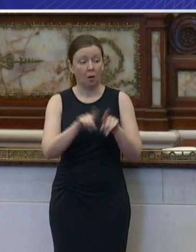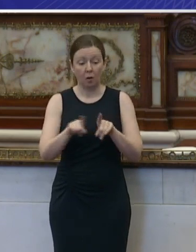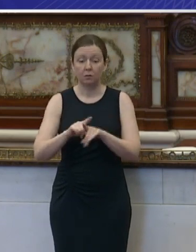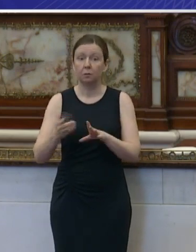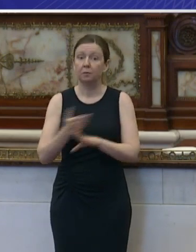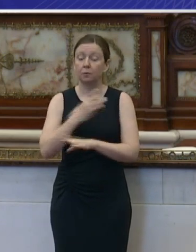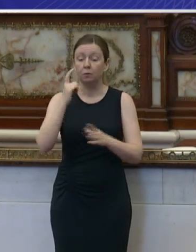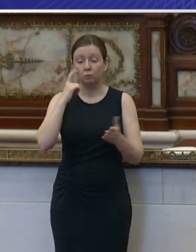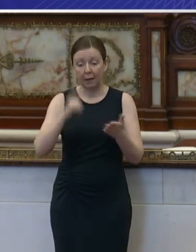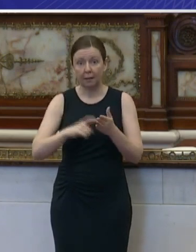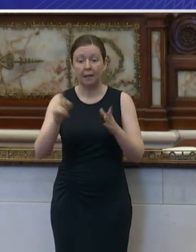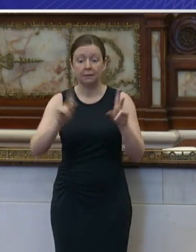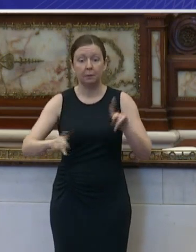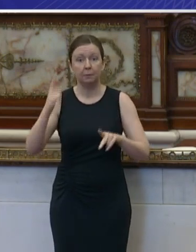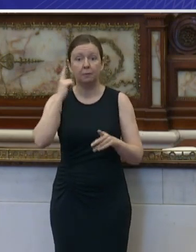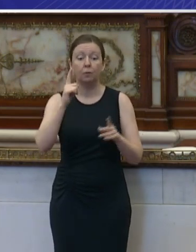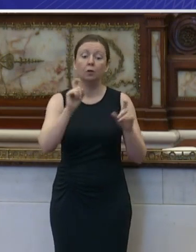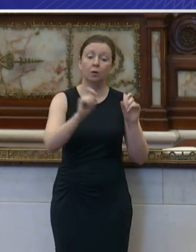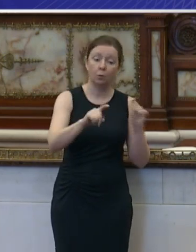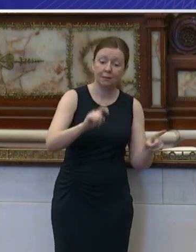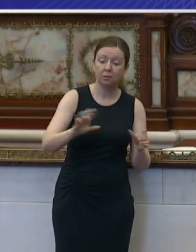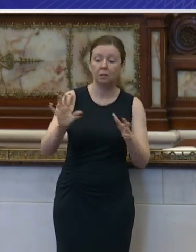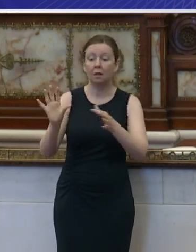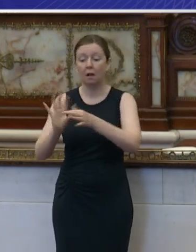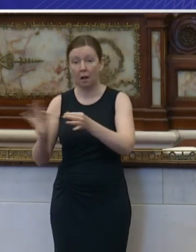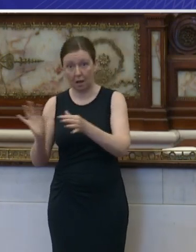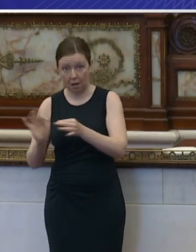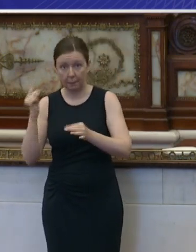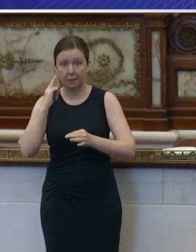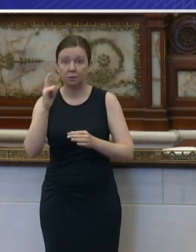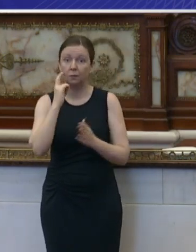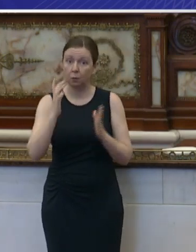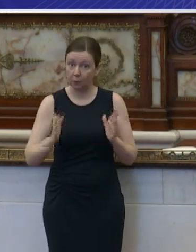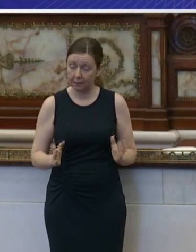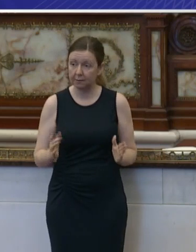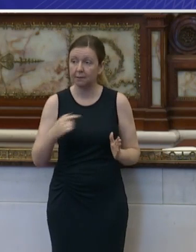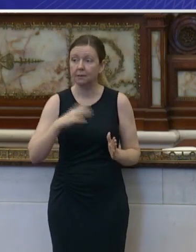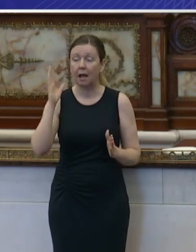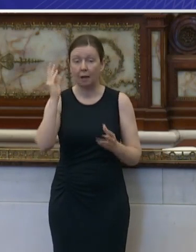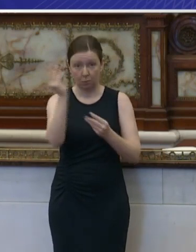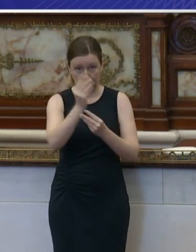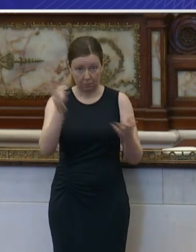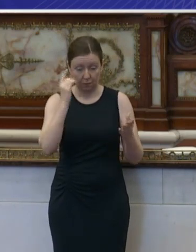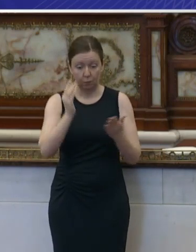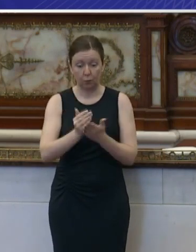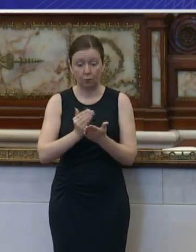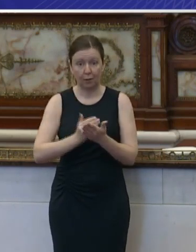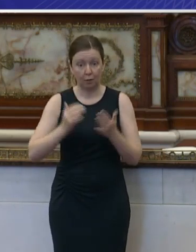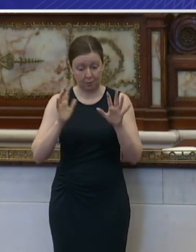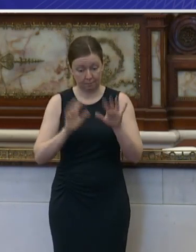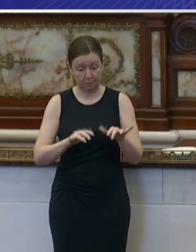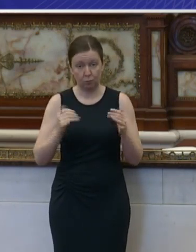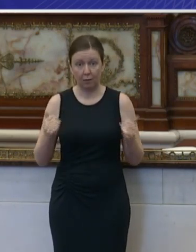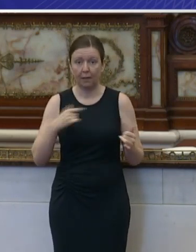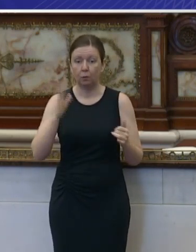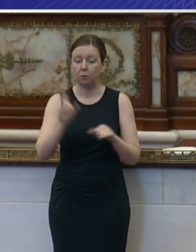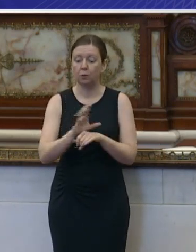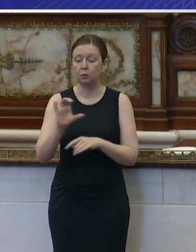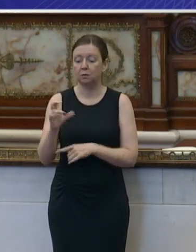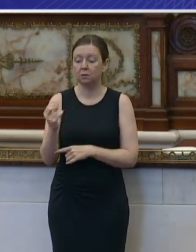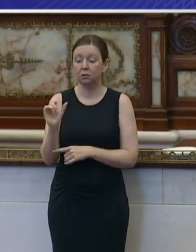recognizing members for the question or comments that they have for witnesses, I will note for the record at this time that we will use the chat